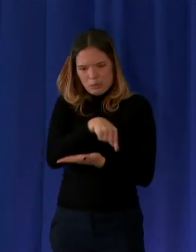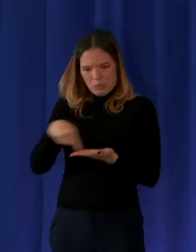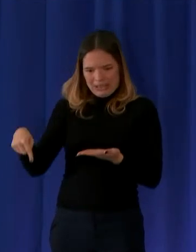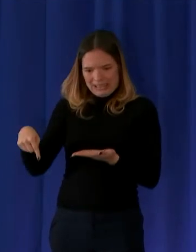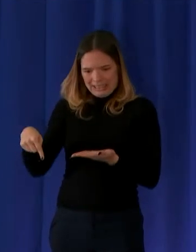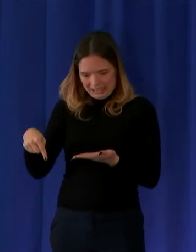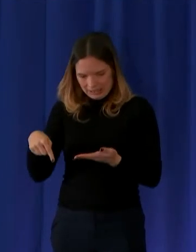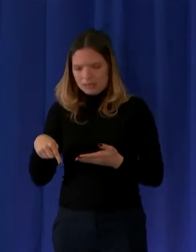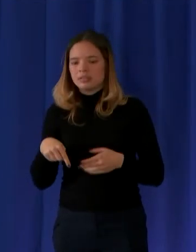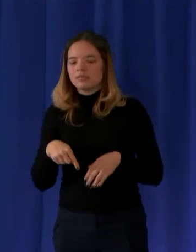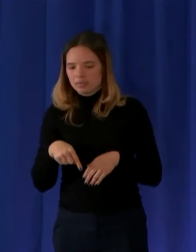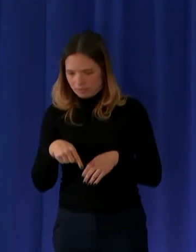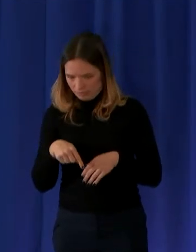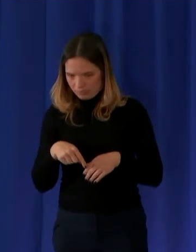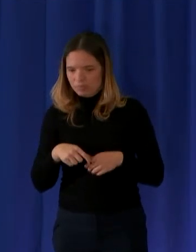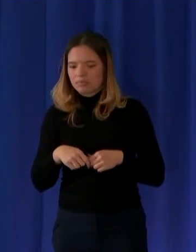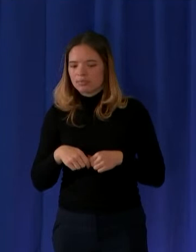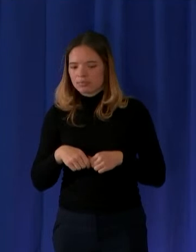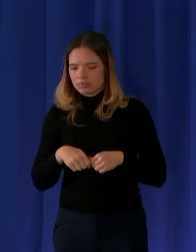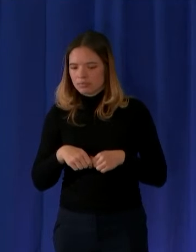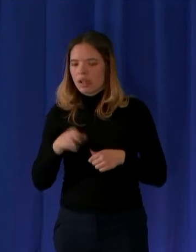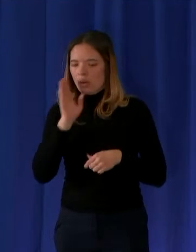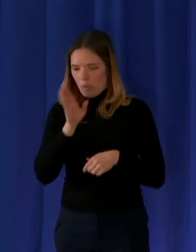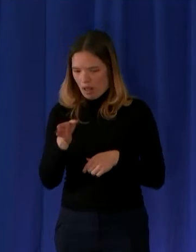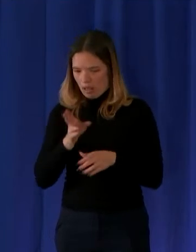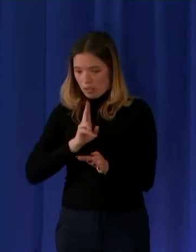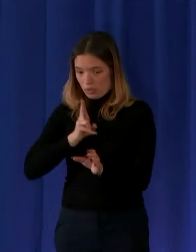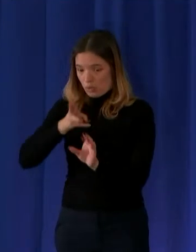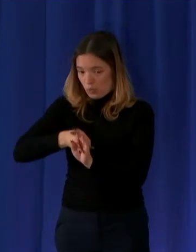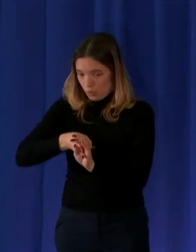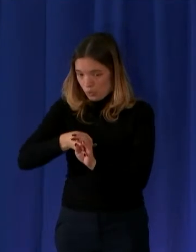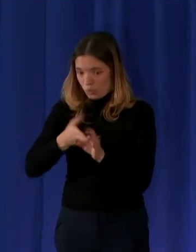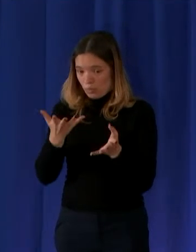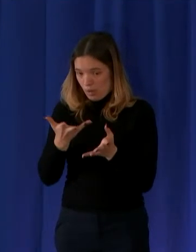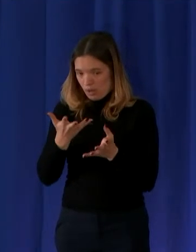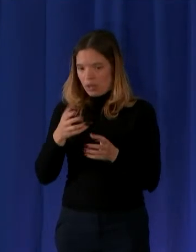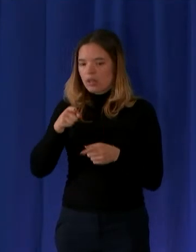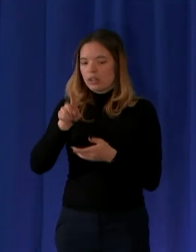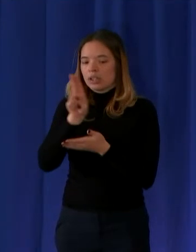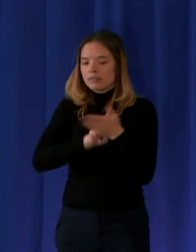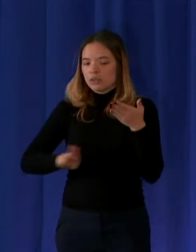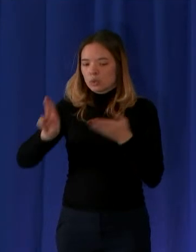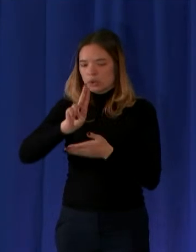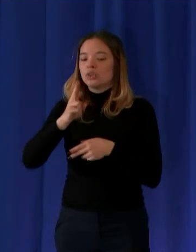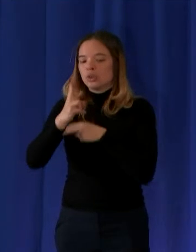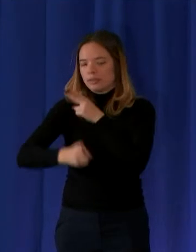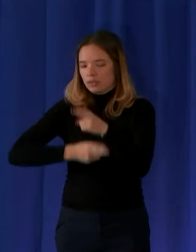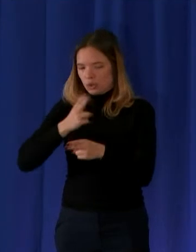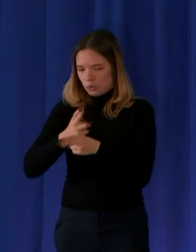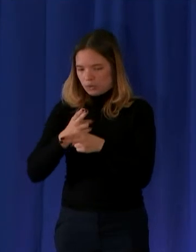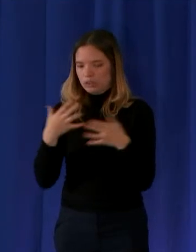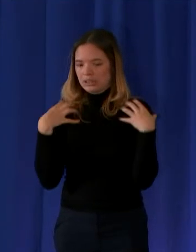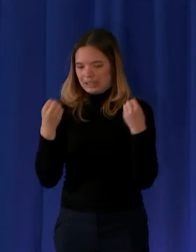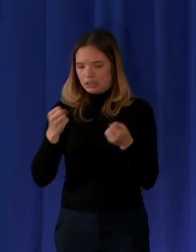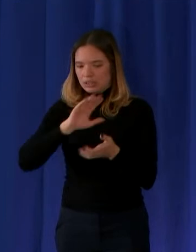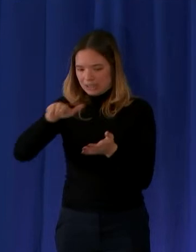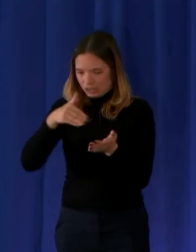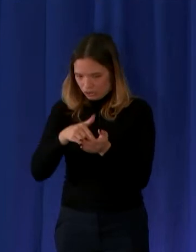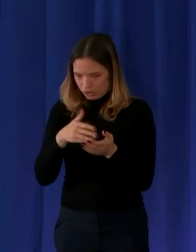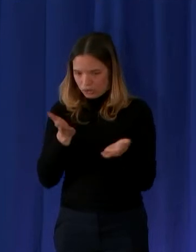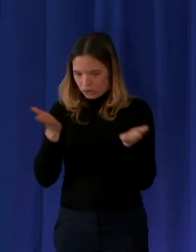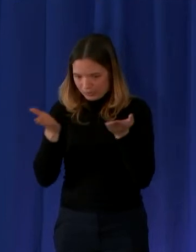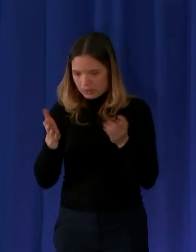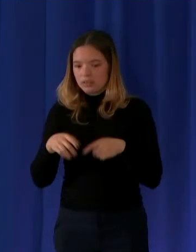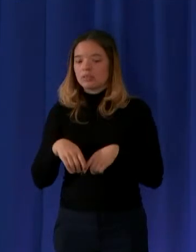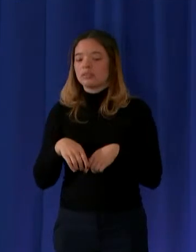Elizabeth's East. I will be joined by the team at Universal Health Services, George Washington